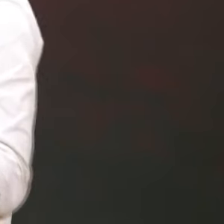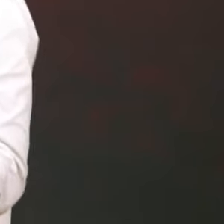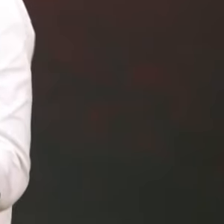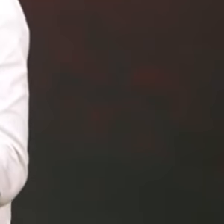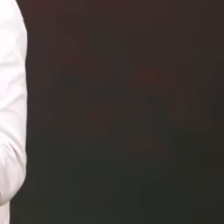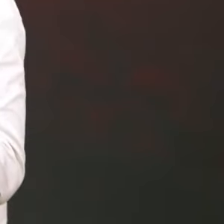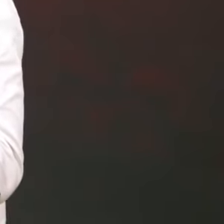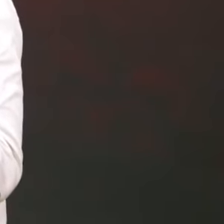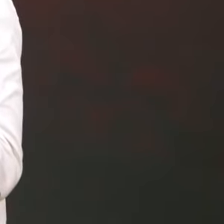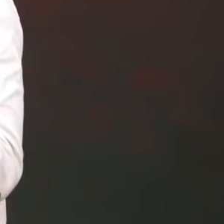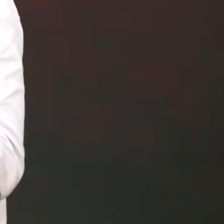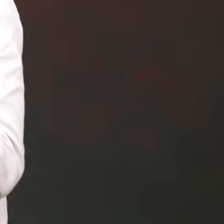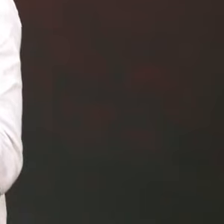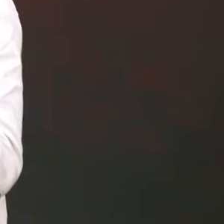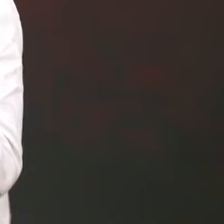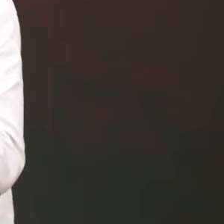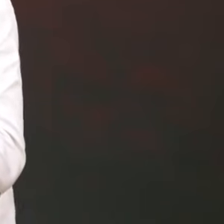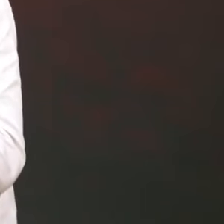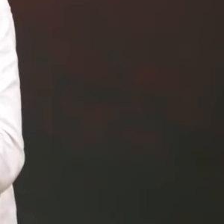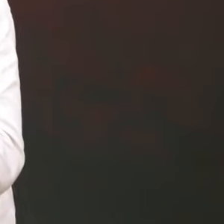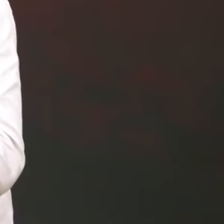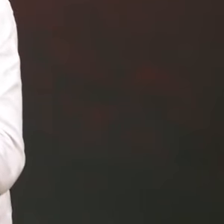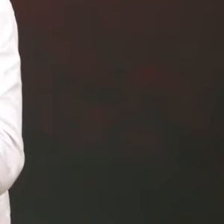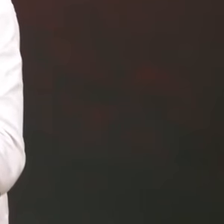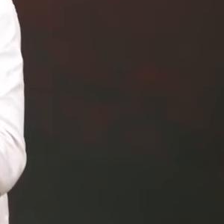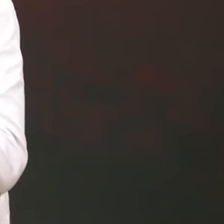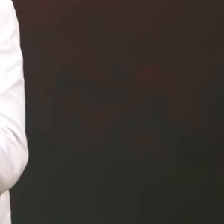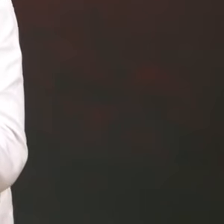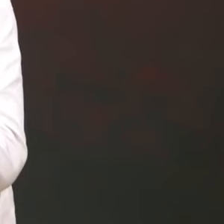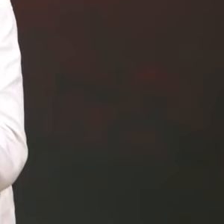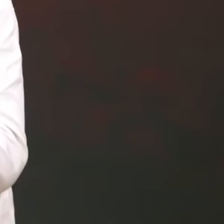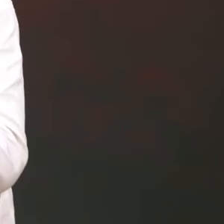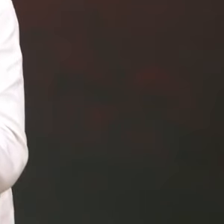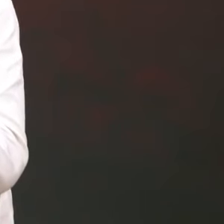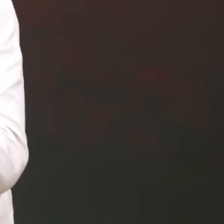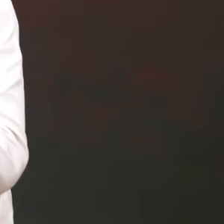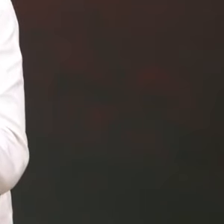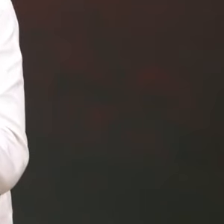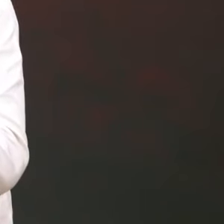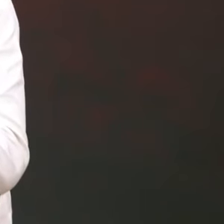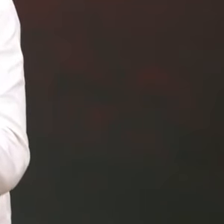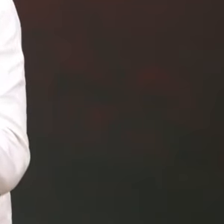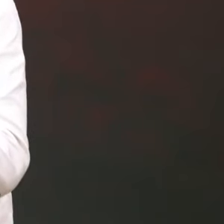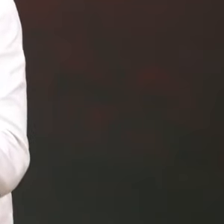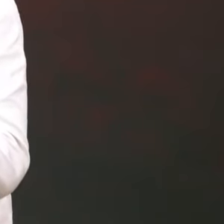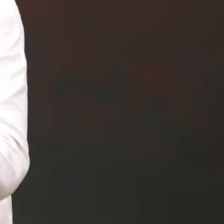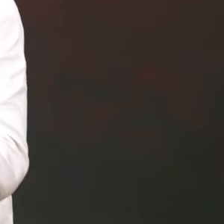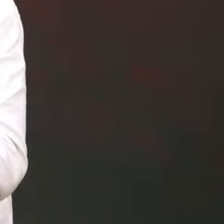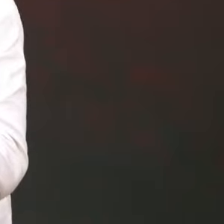went for me. He died to set me free.